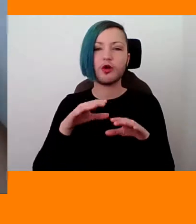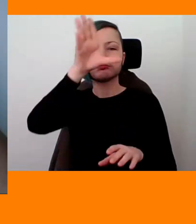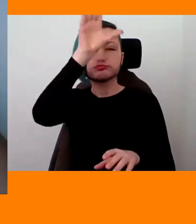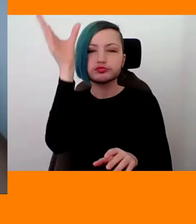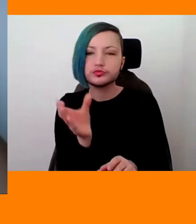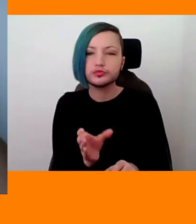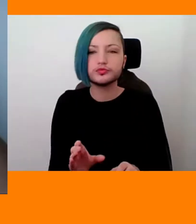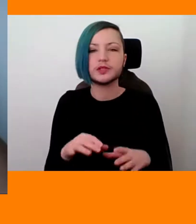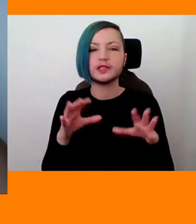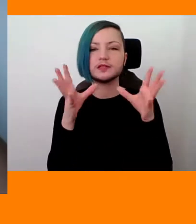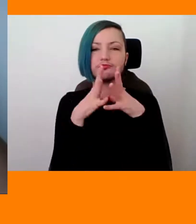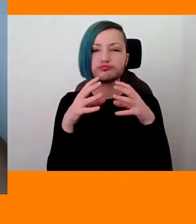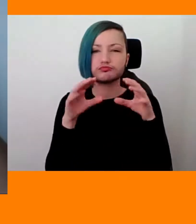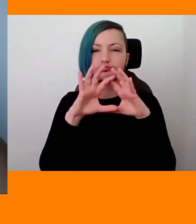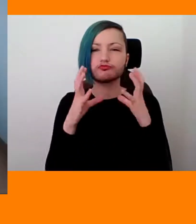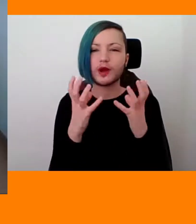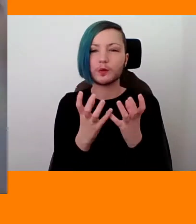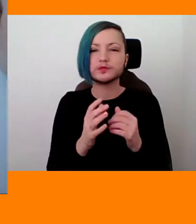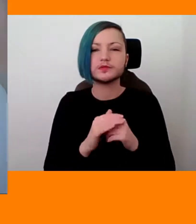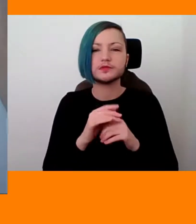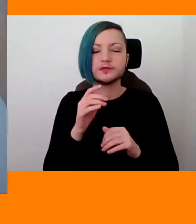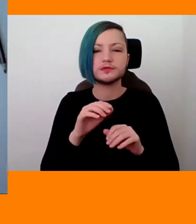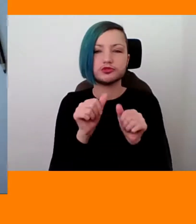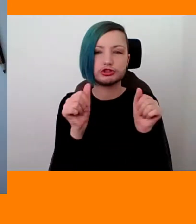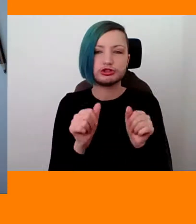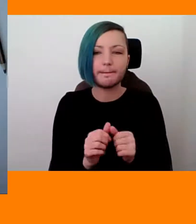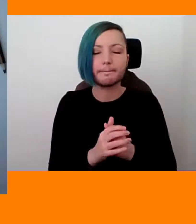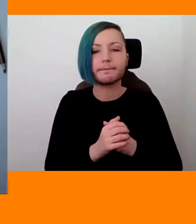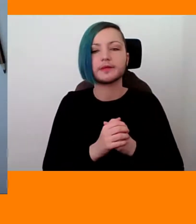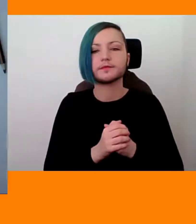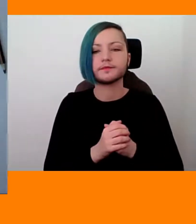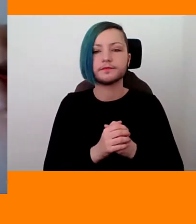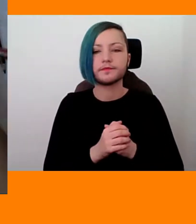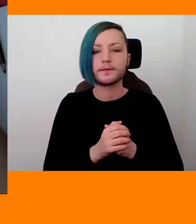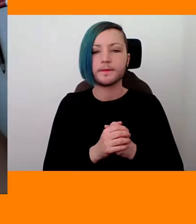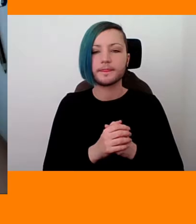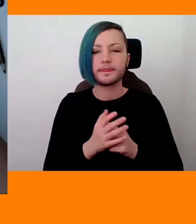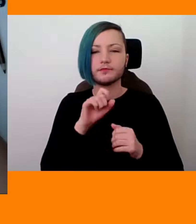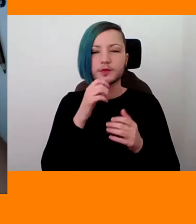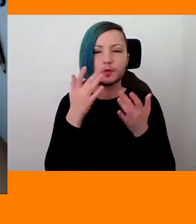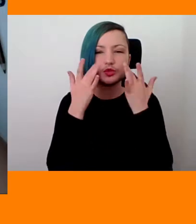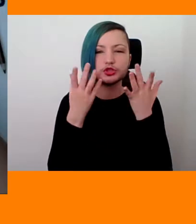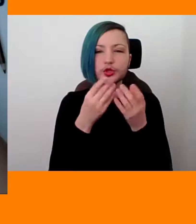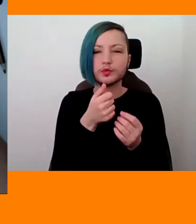downwards. So I'm going to draw, let me use a pencil to show you.